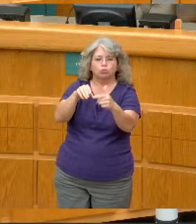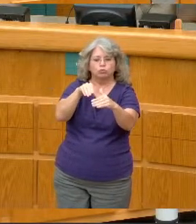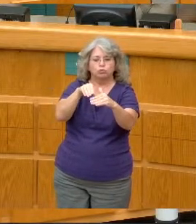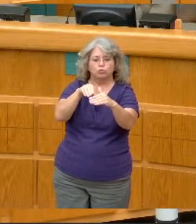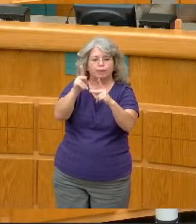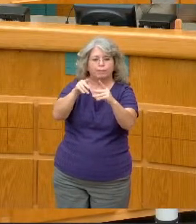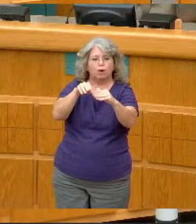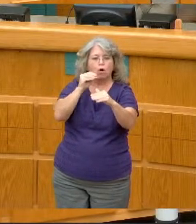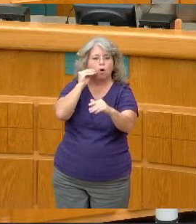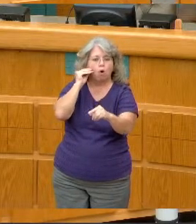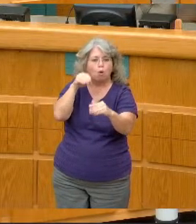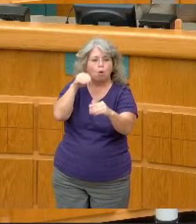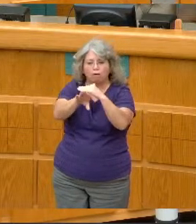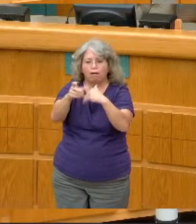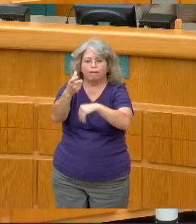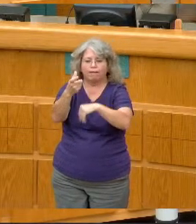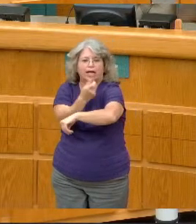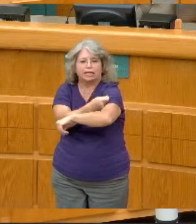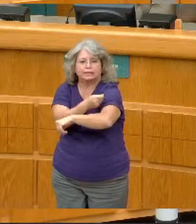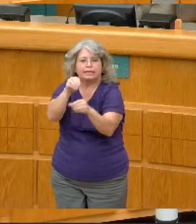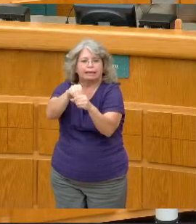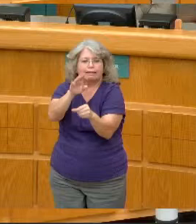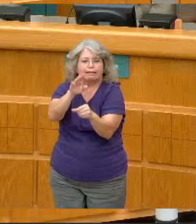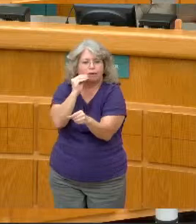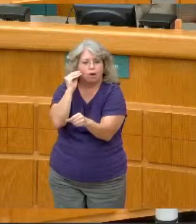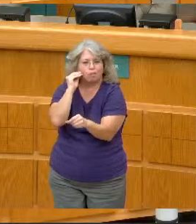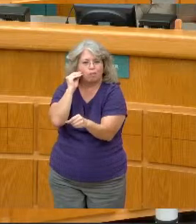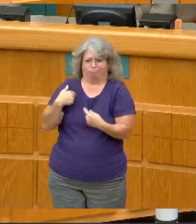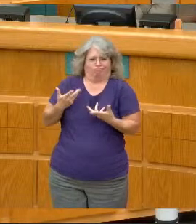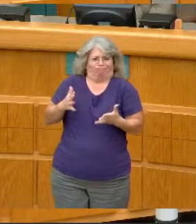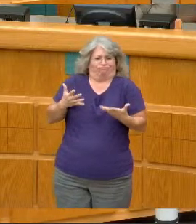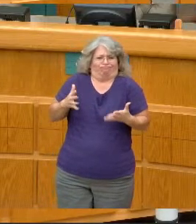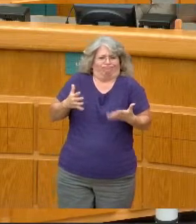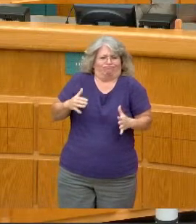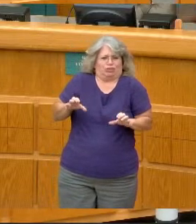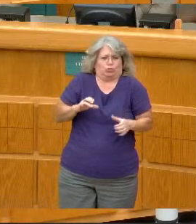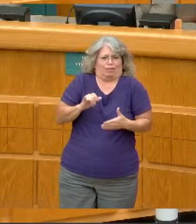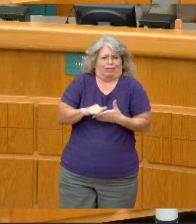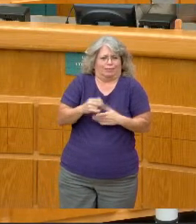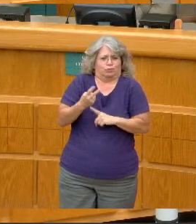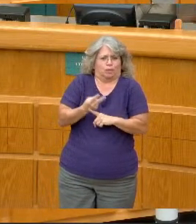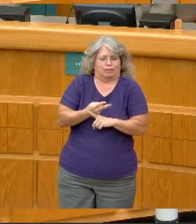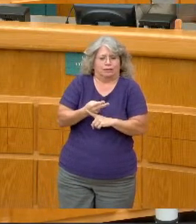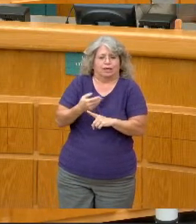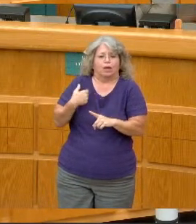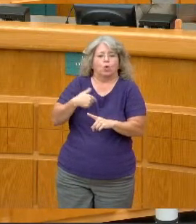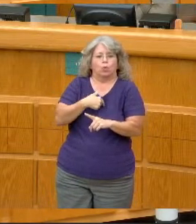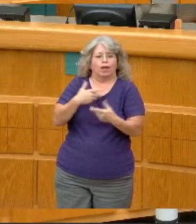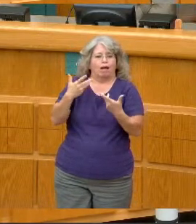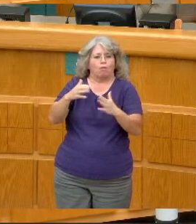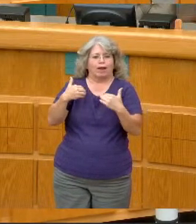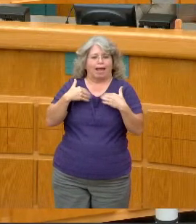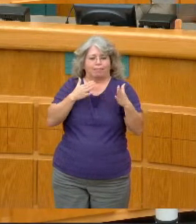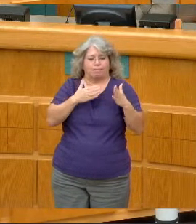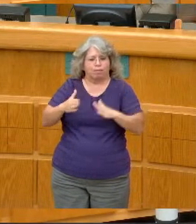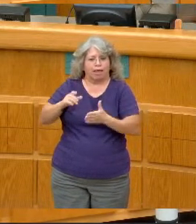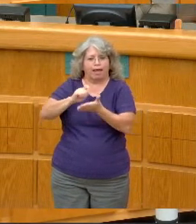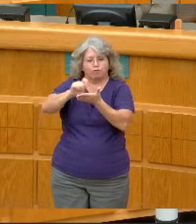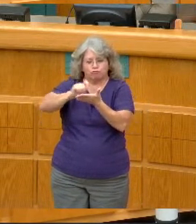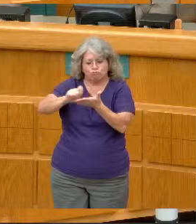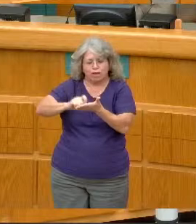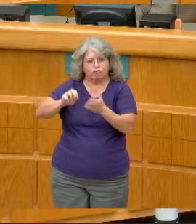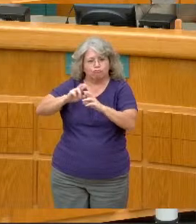revolutionary idea. They were going to go into people's homes and vaccinate. We've been doing that for months.